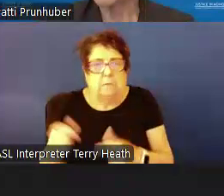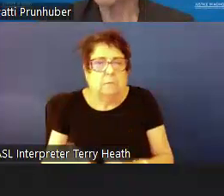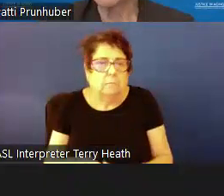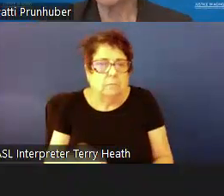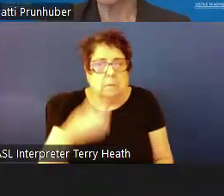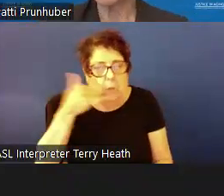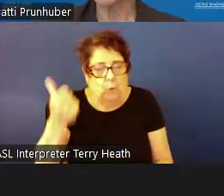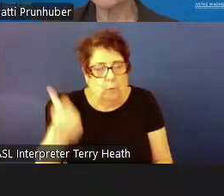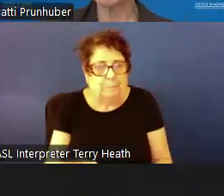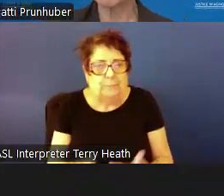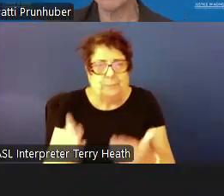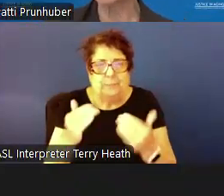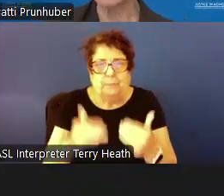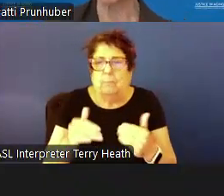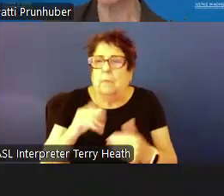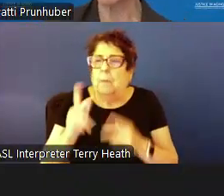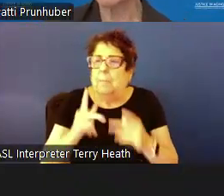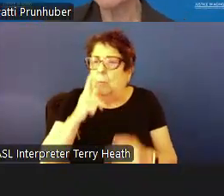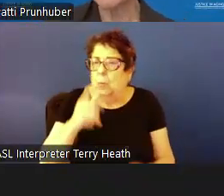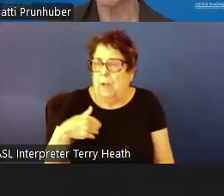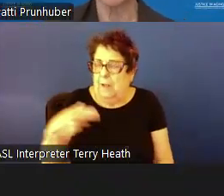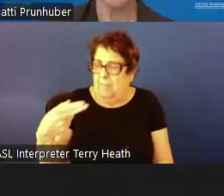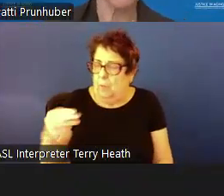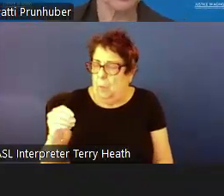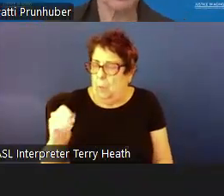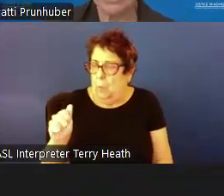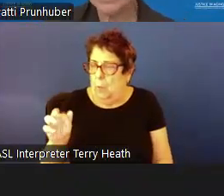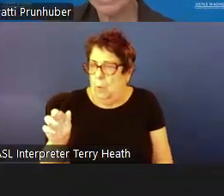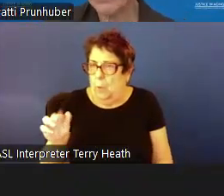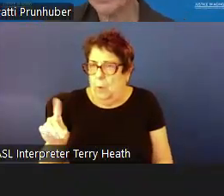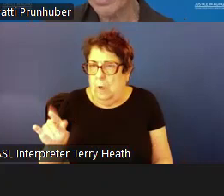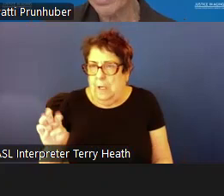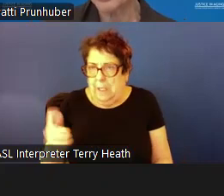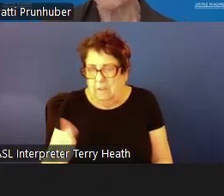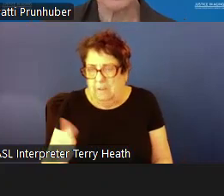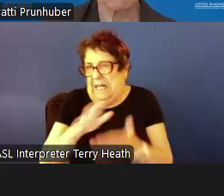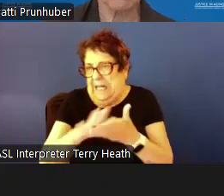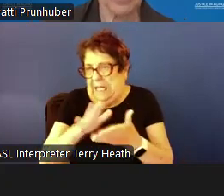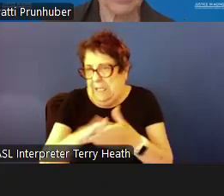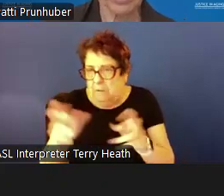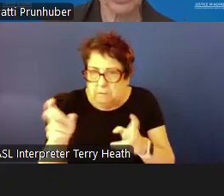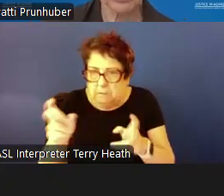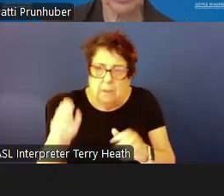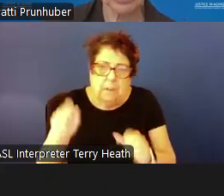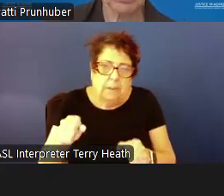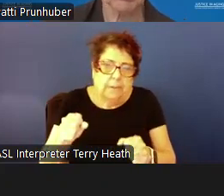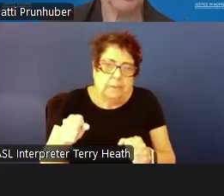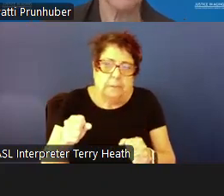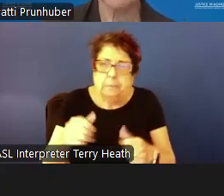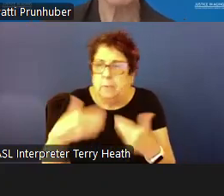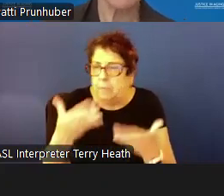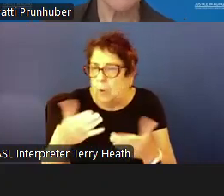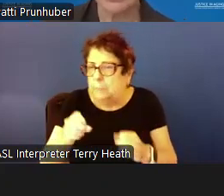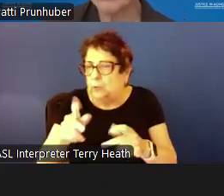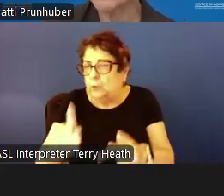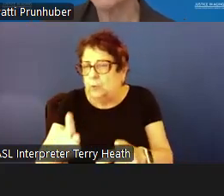a reasonable accommodation can provide an opportunity to put a service plan together to resolve any issues